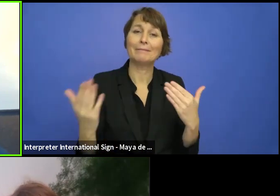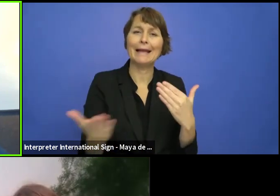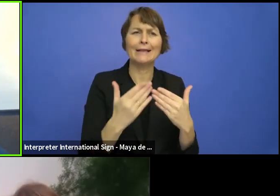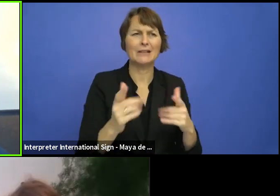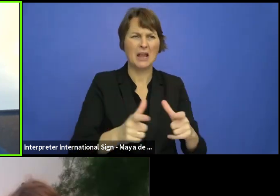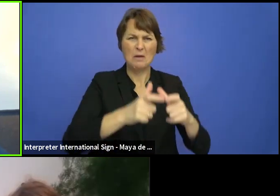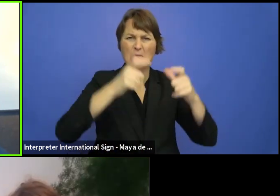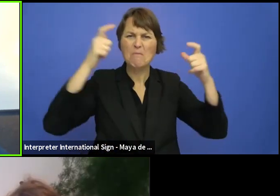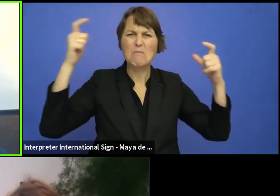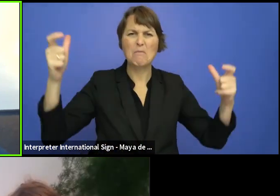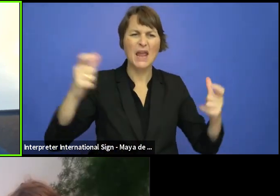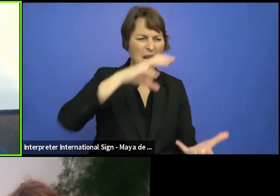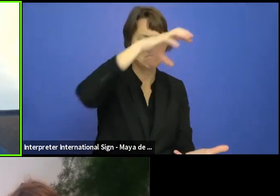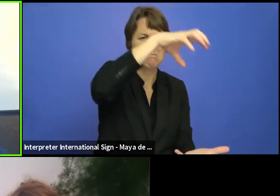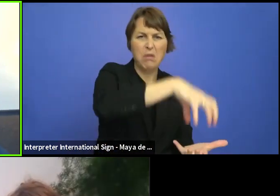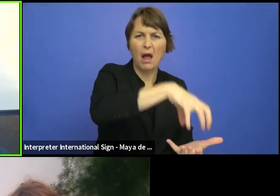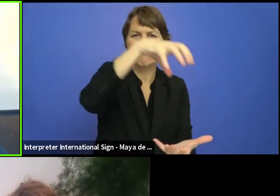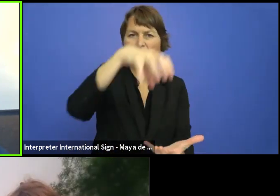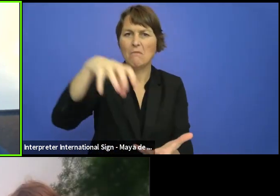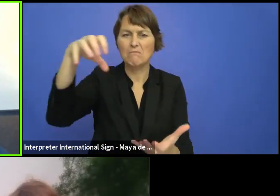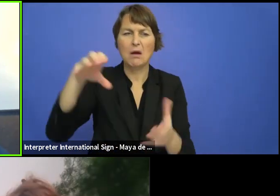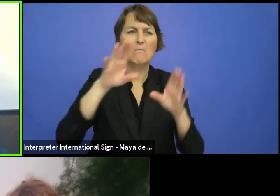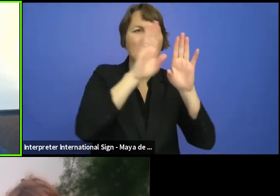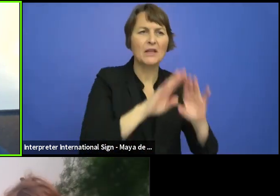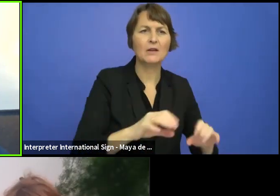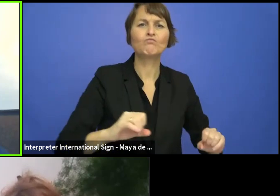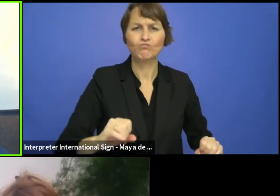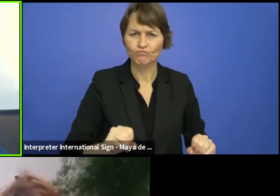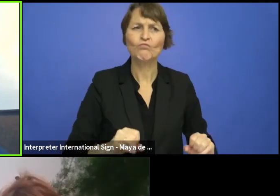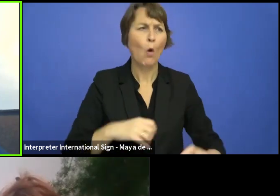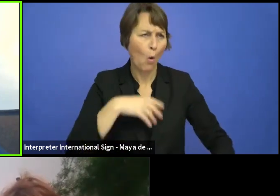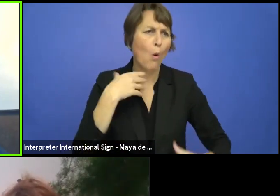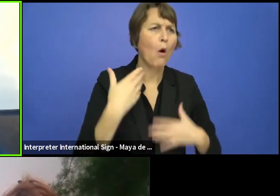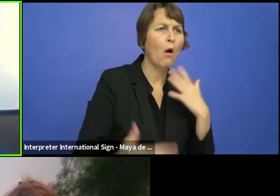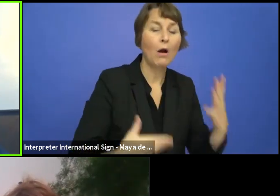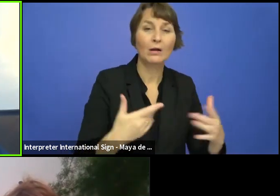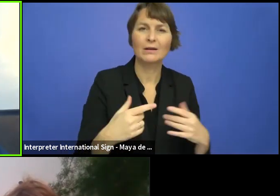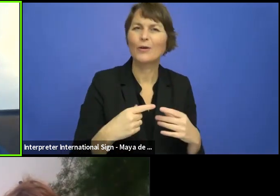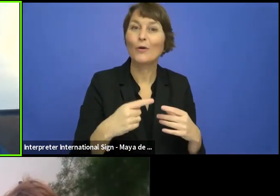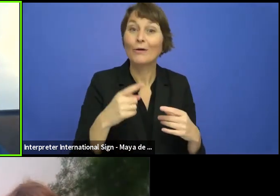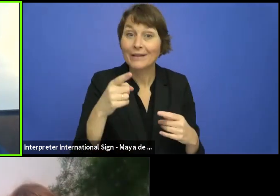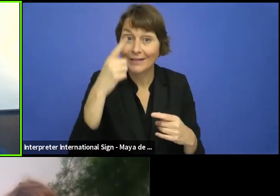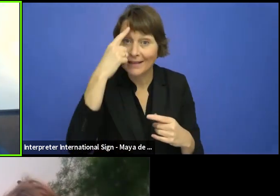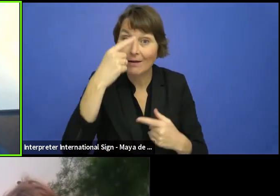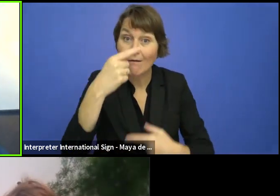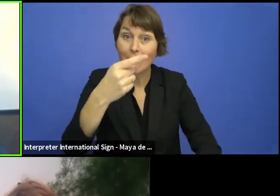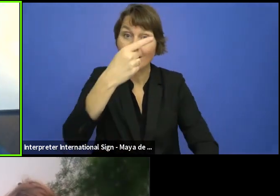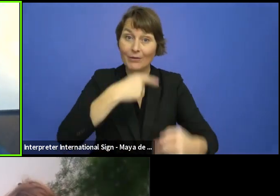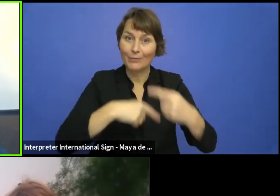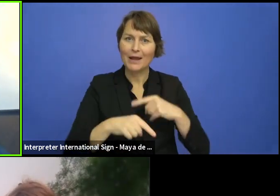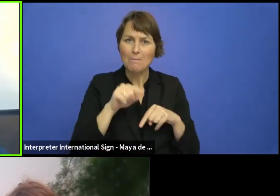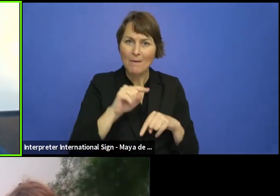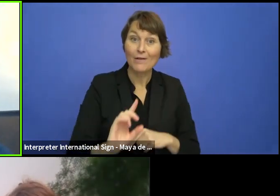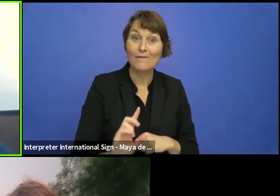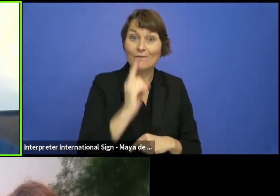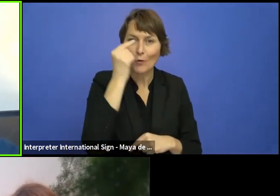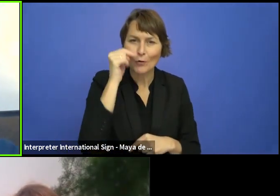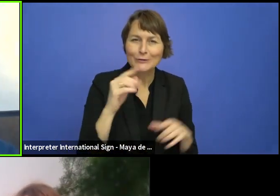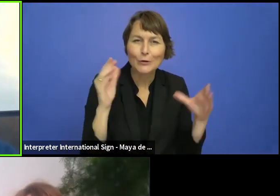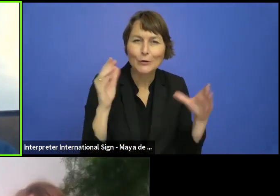to deal with this issue. Or do you think it's the other way around that we need the small initiatives particularly?